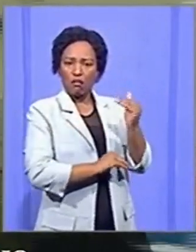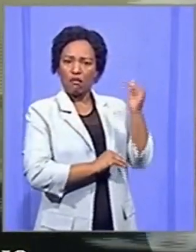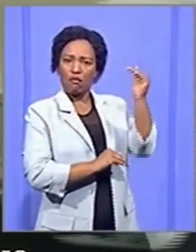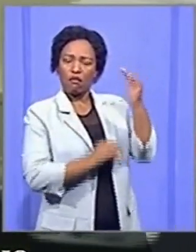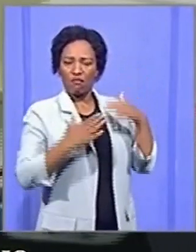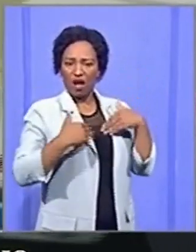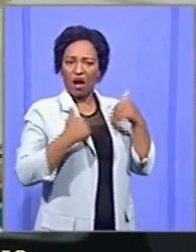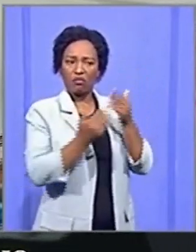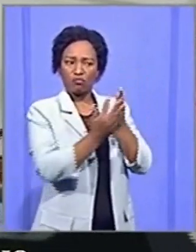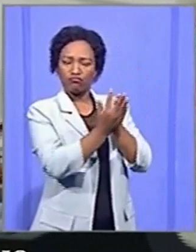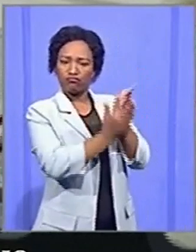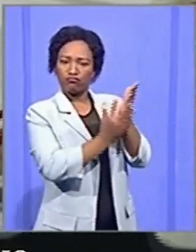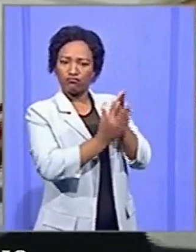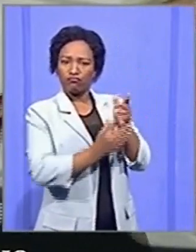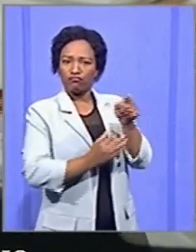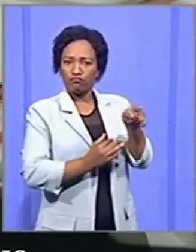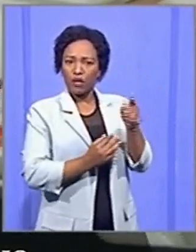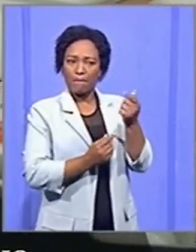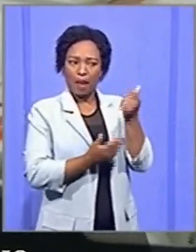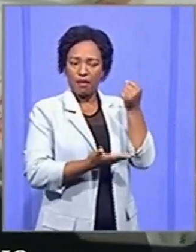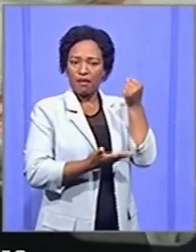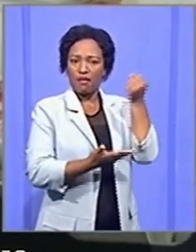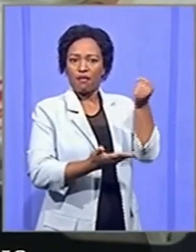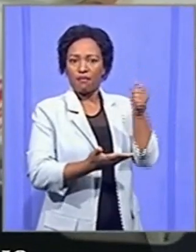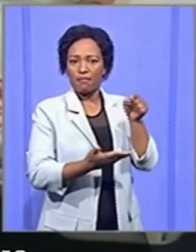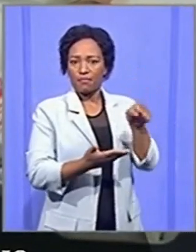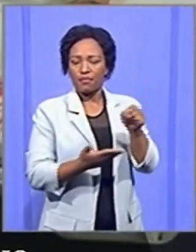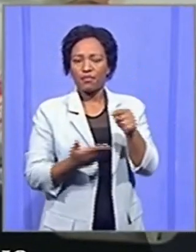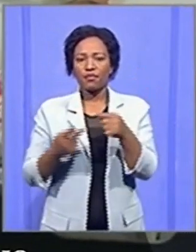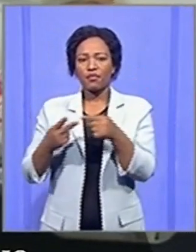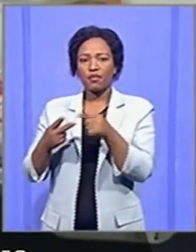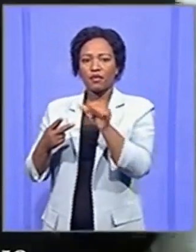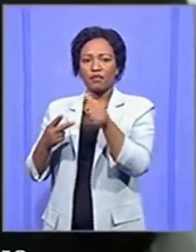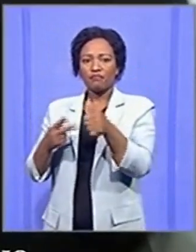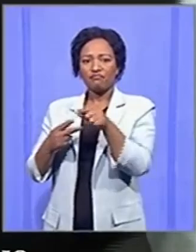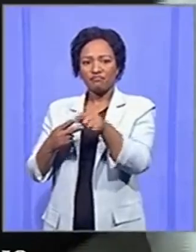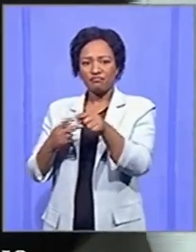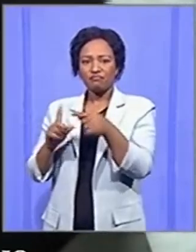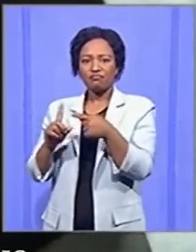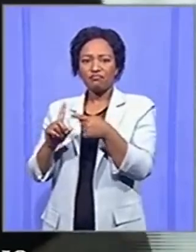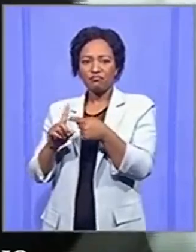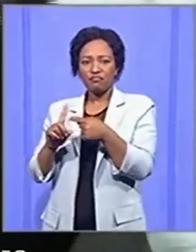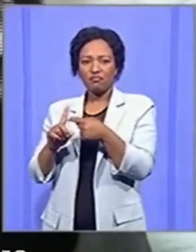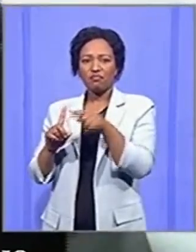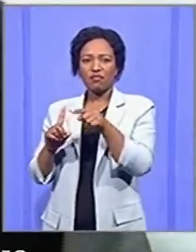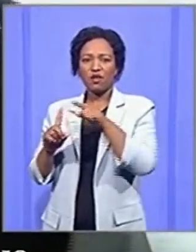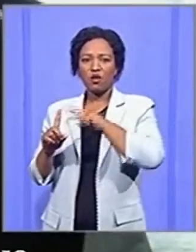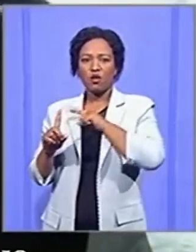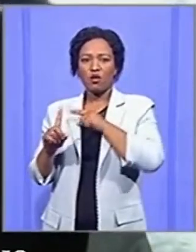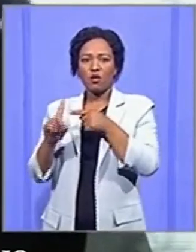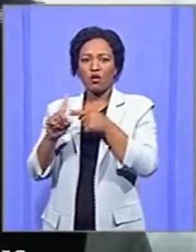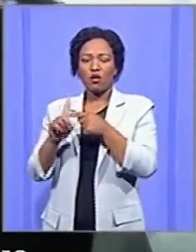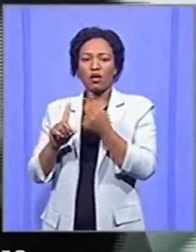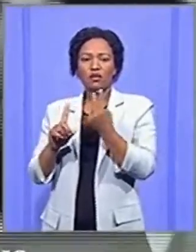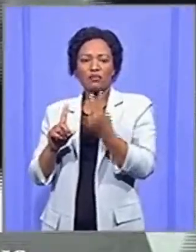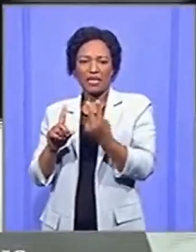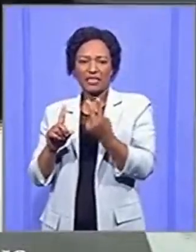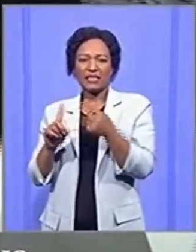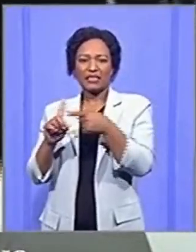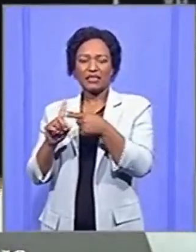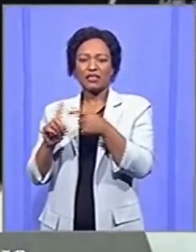ya matlole. Le mororo mangwe a maphata a amogetse molao o ka tsopedi makokwa le